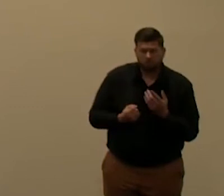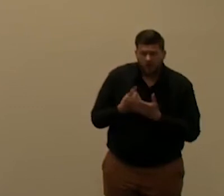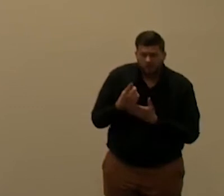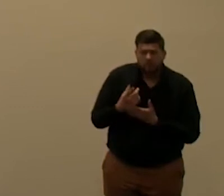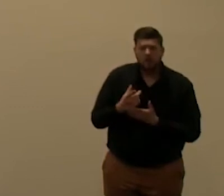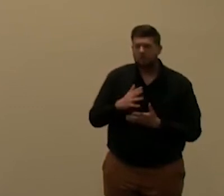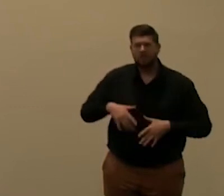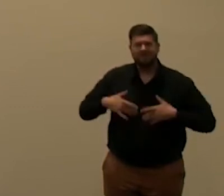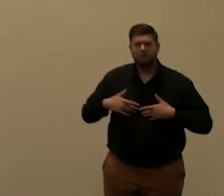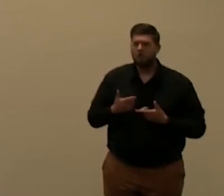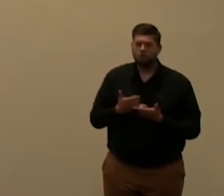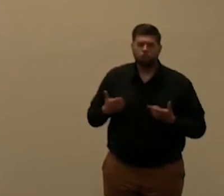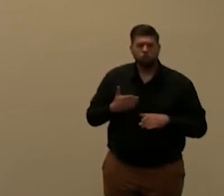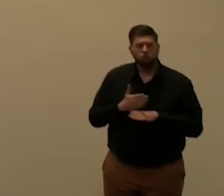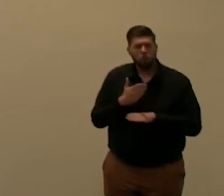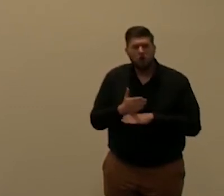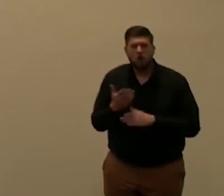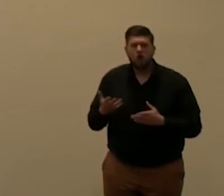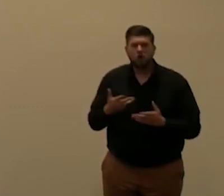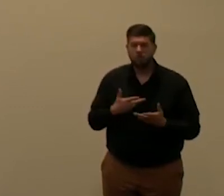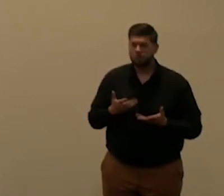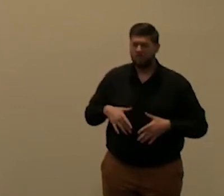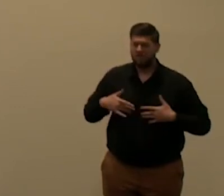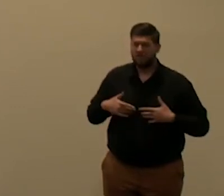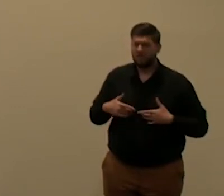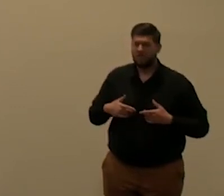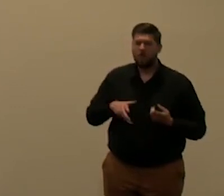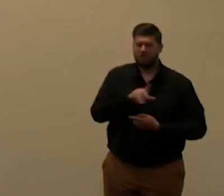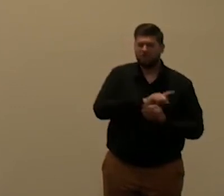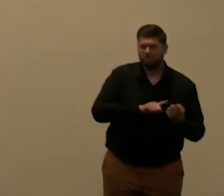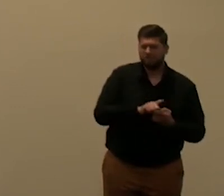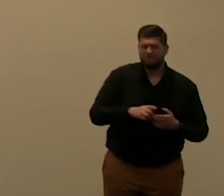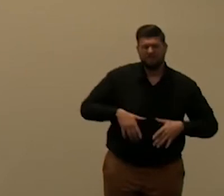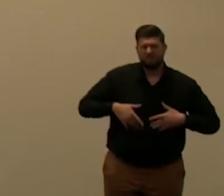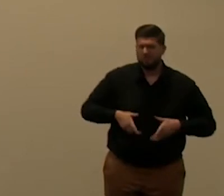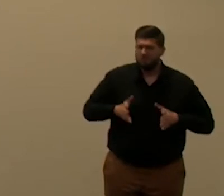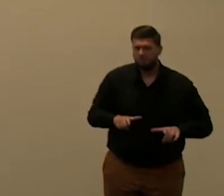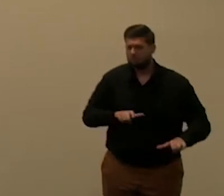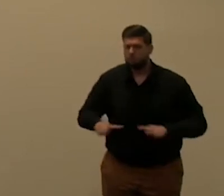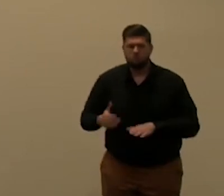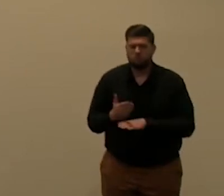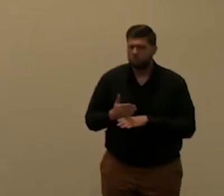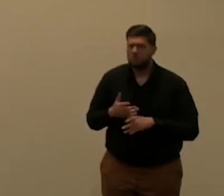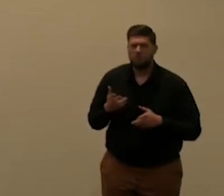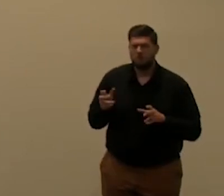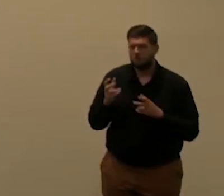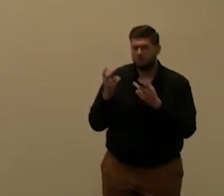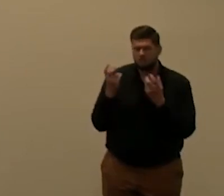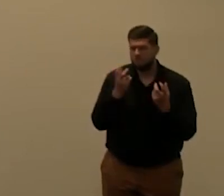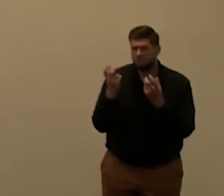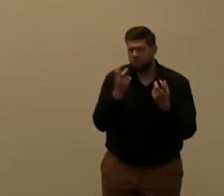they feel the need to still be working while they should be paying attention to the meeting. So that